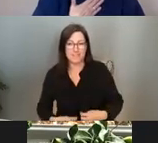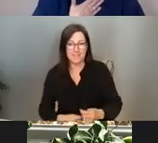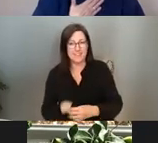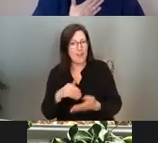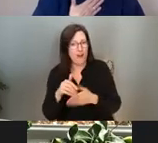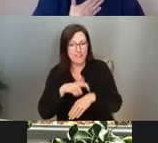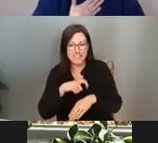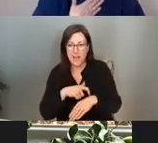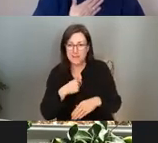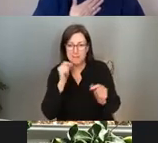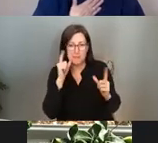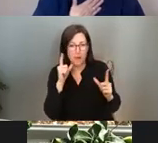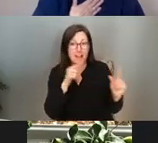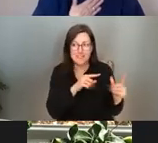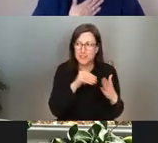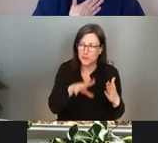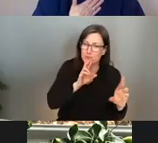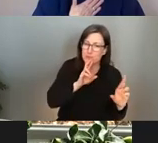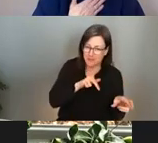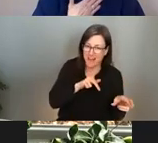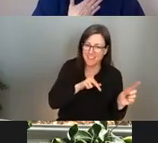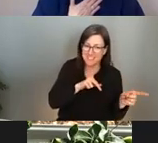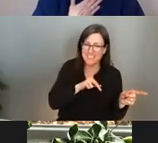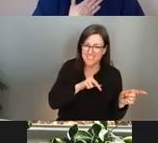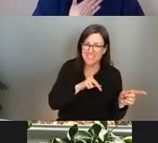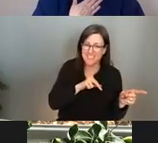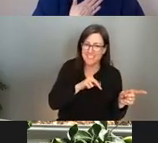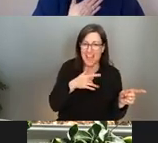been surprised where the student responds, and I